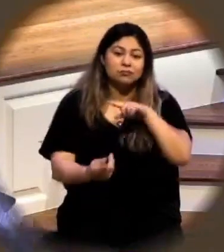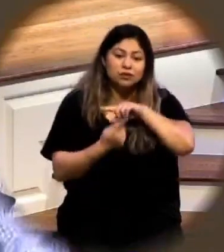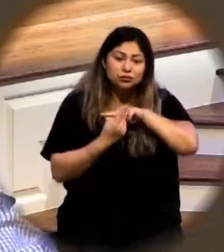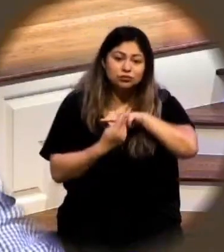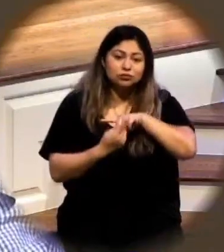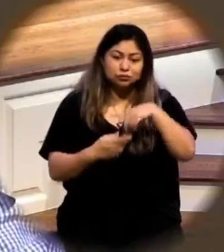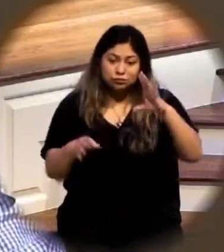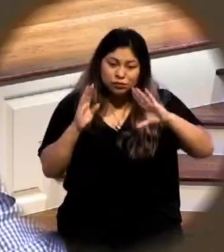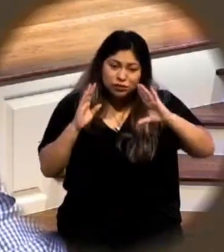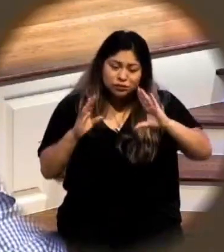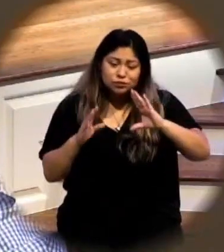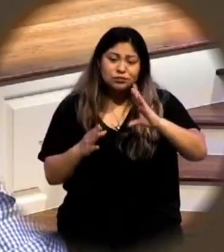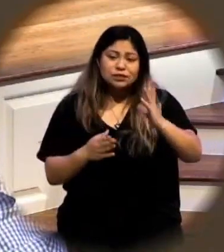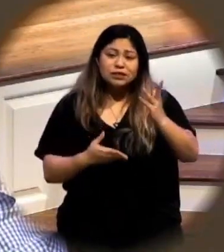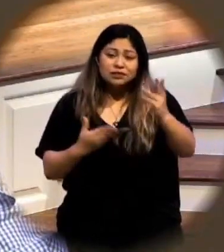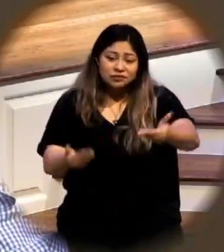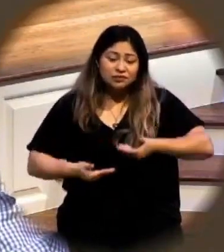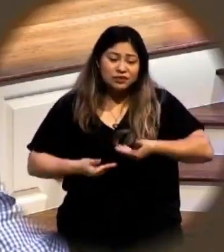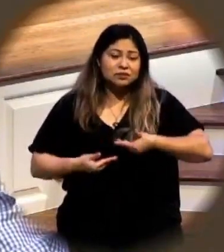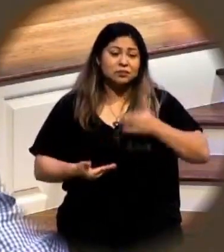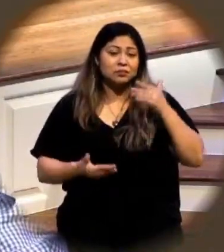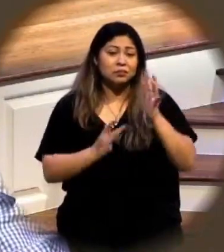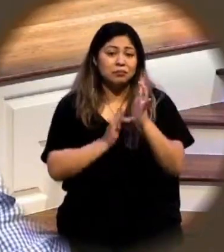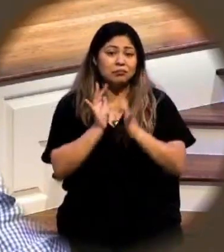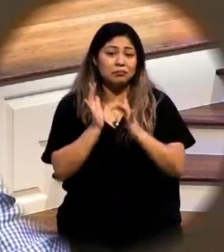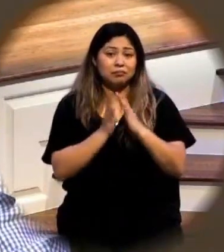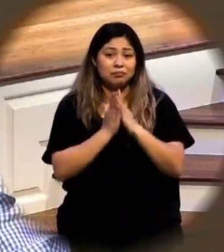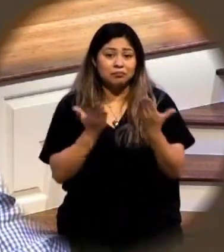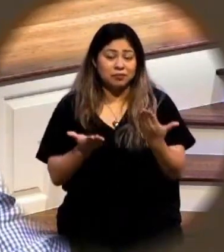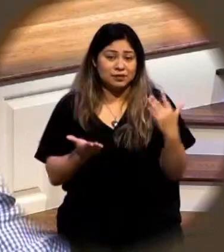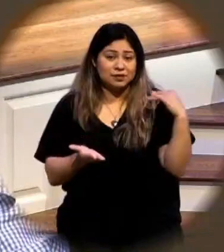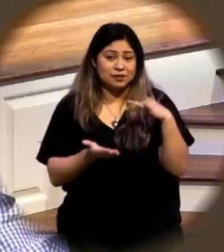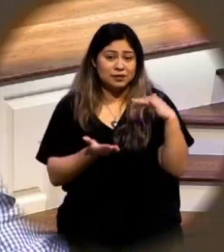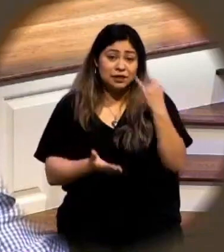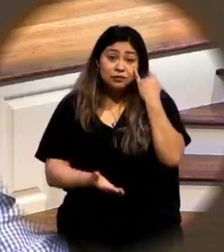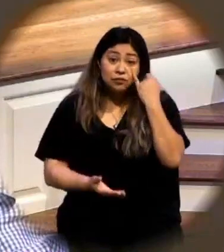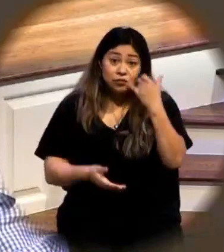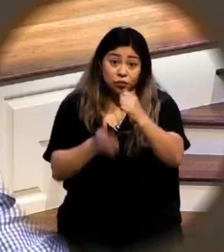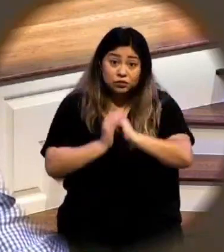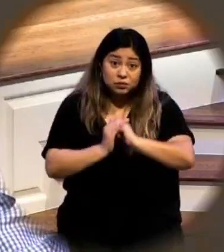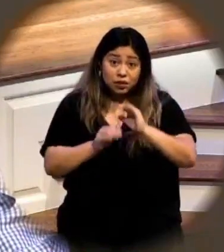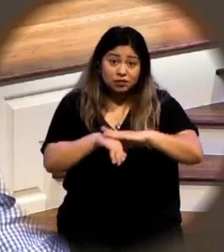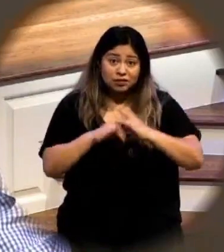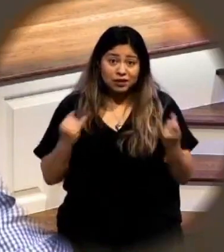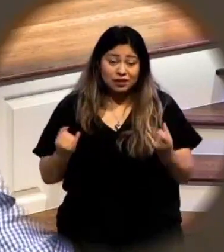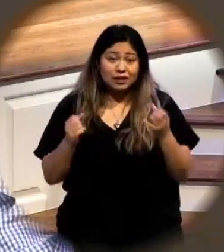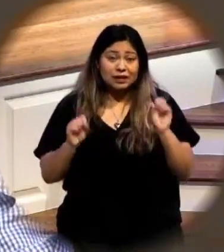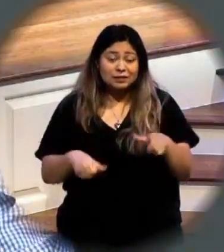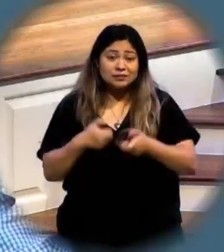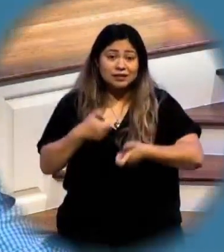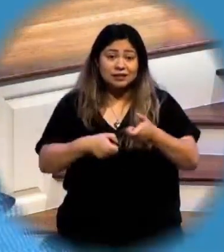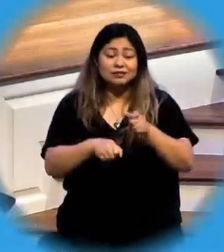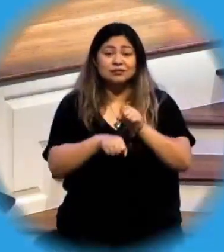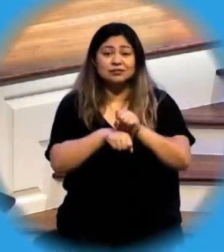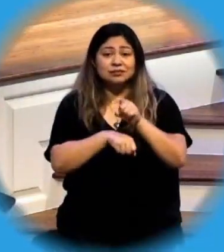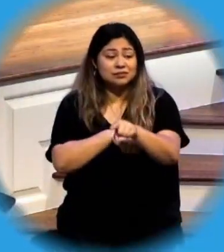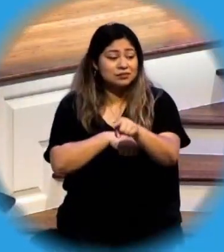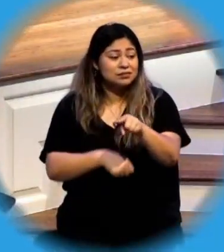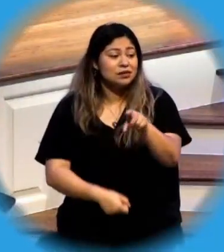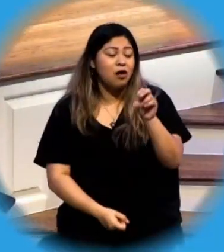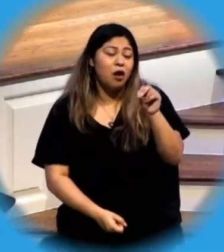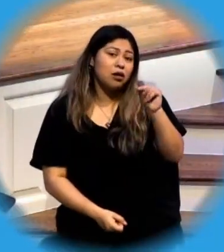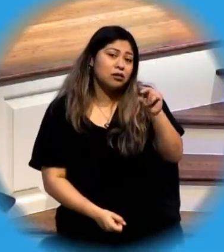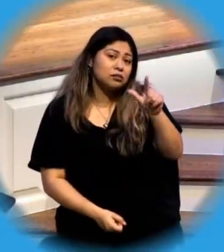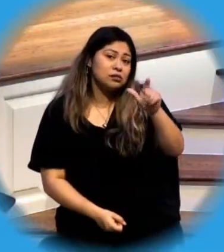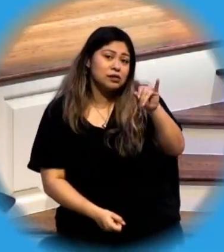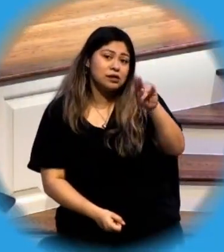invite you to be a part of a Bible study and be a part of this church. And if you're worshiping with us online, you can text the number that's on the screen, and a digital connection